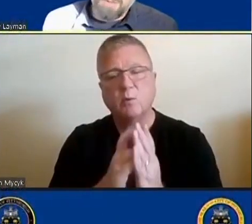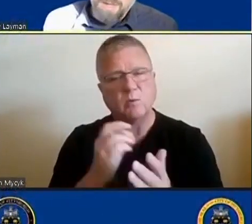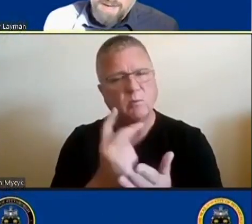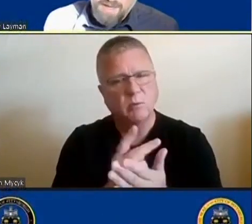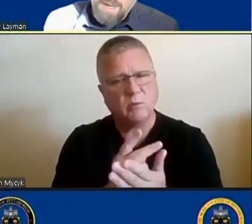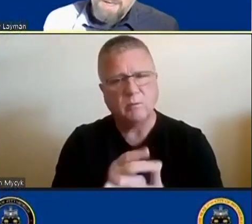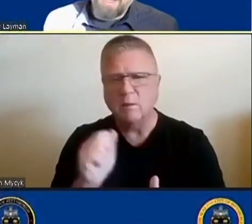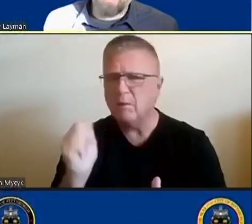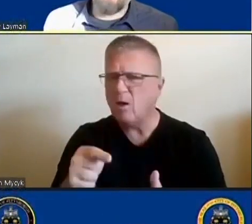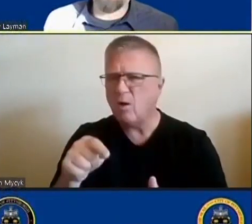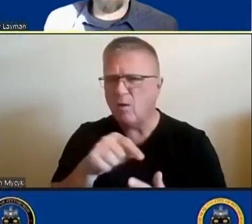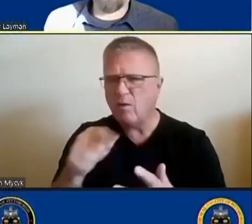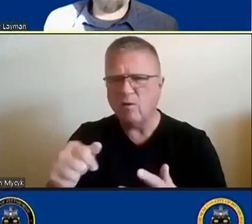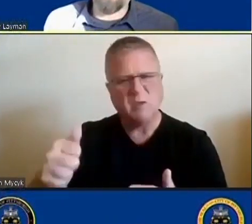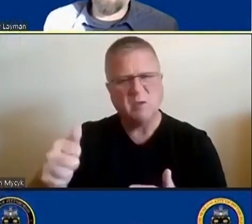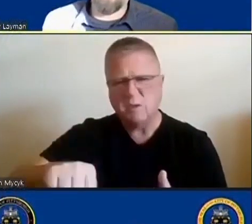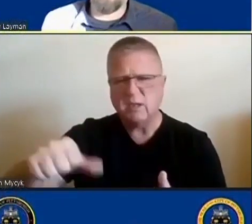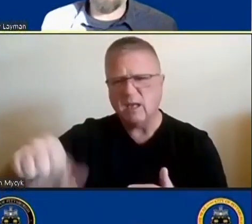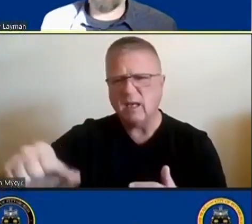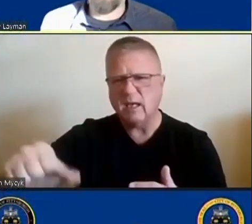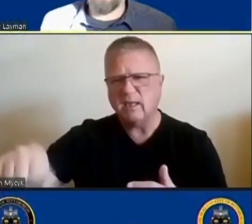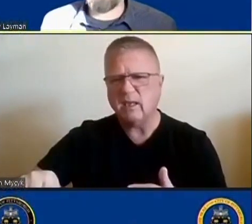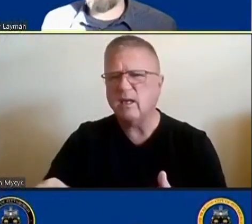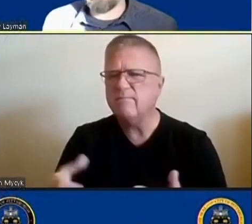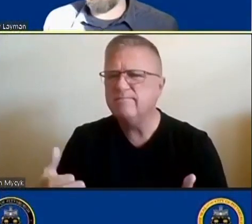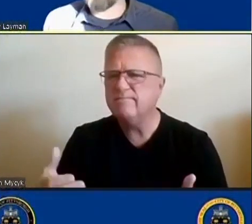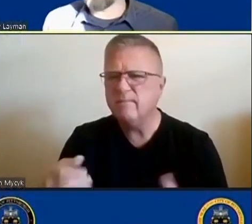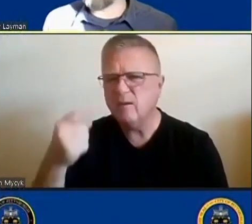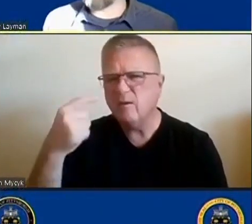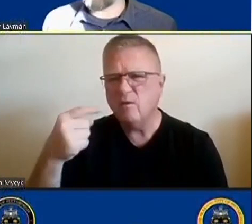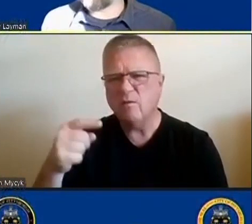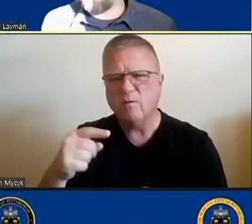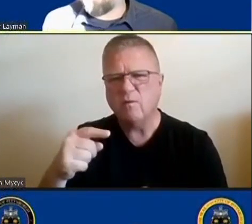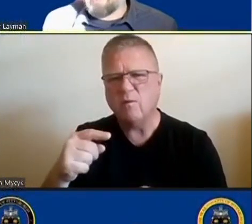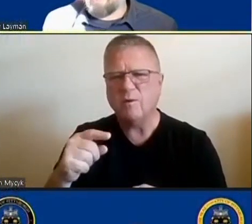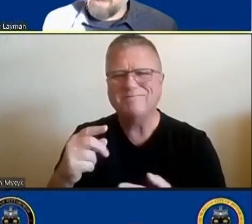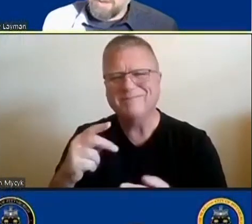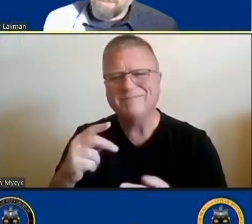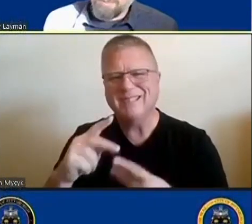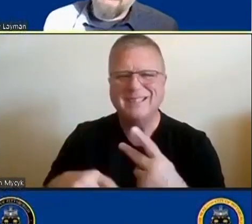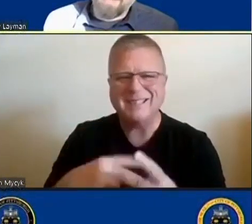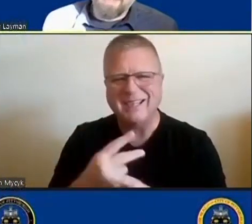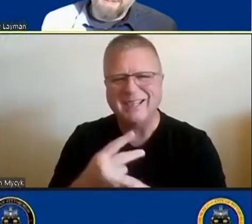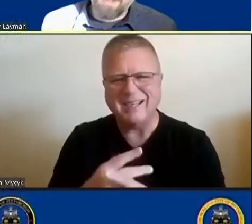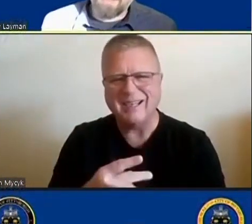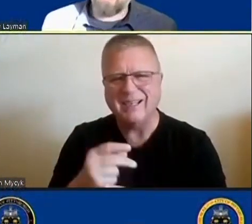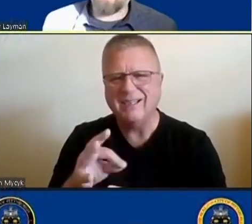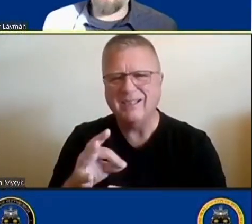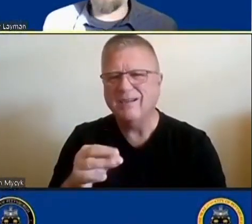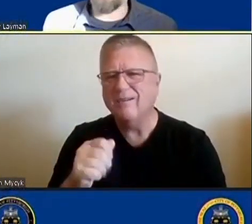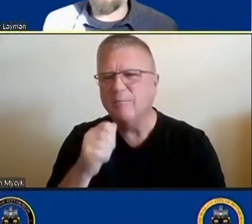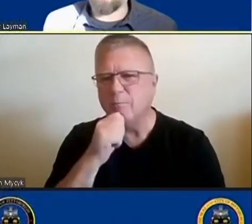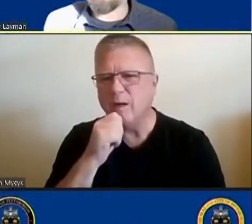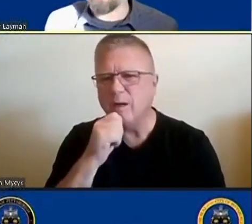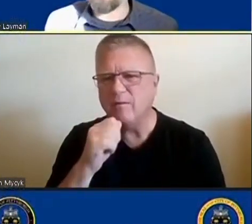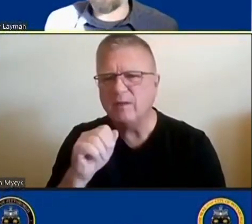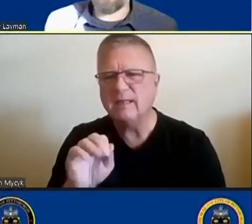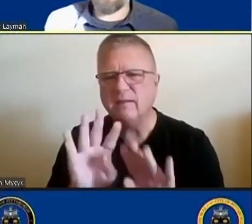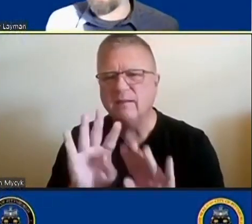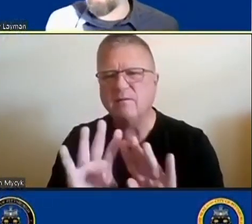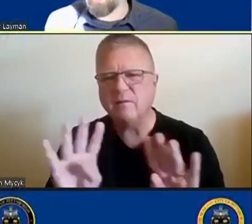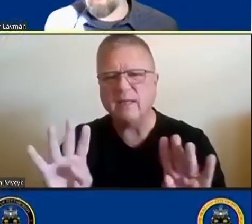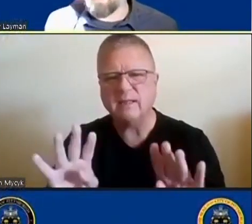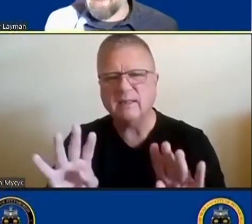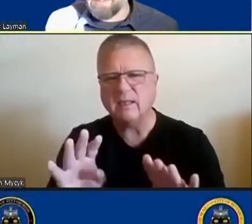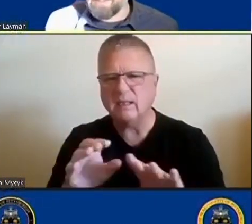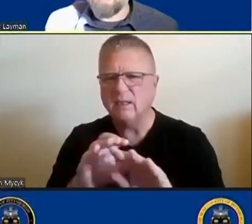denied were for a typology of privacy fence, so usually a solid